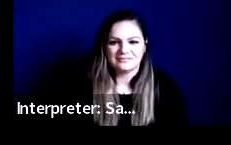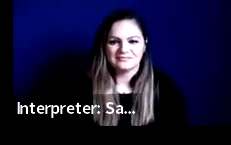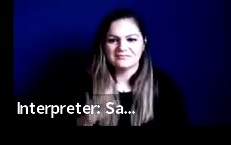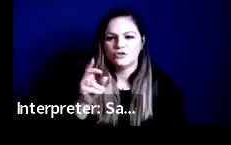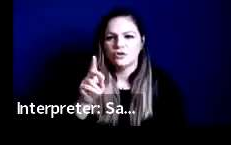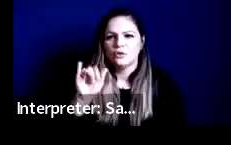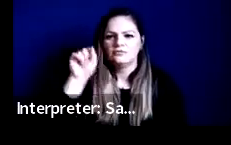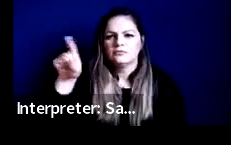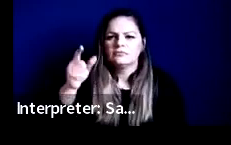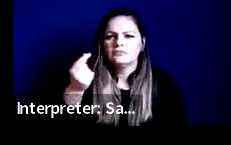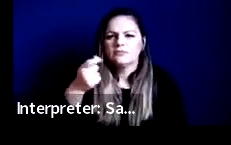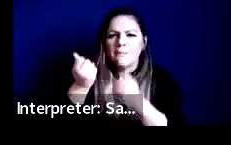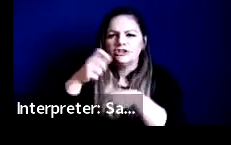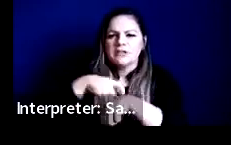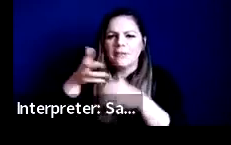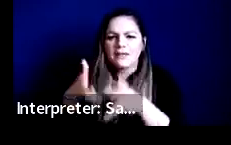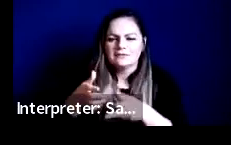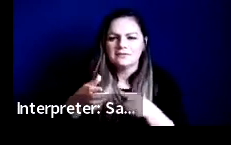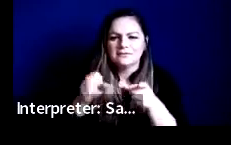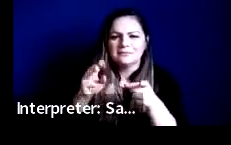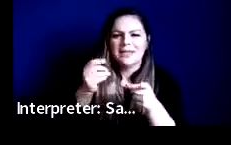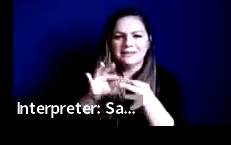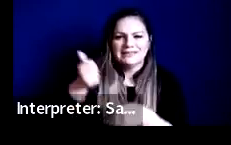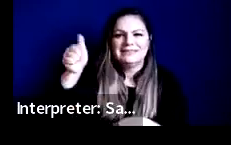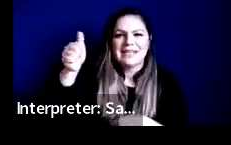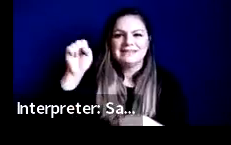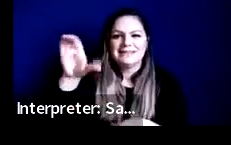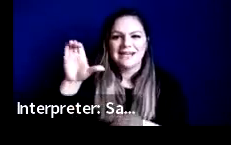10 seconds. All right.